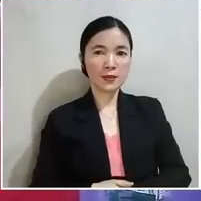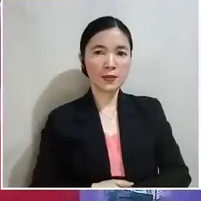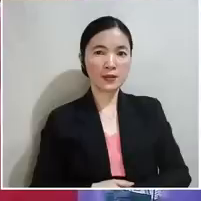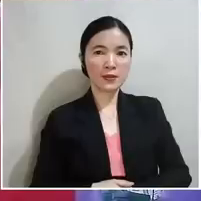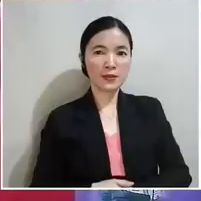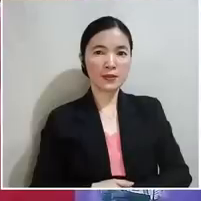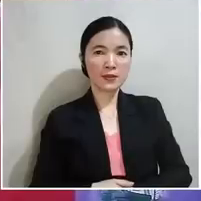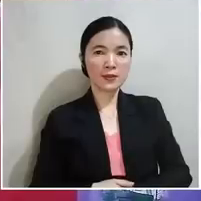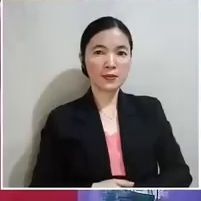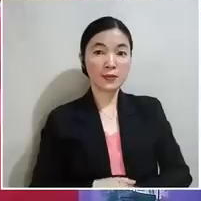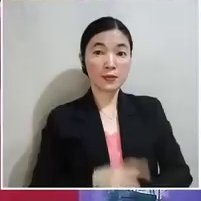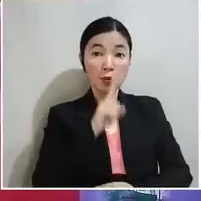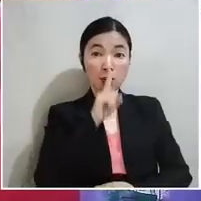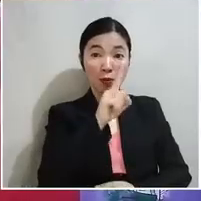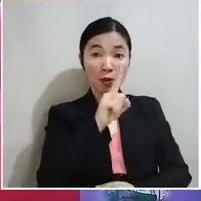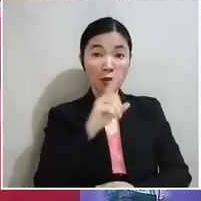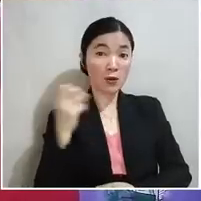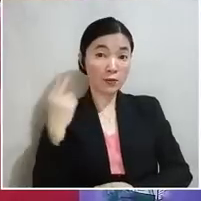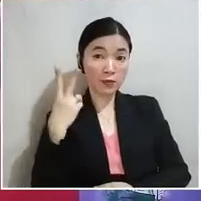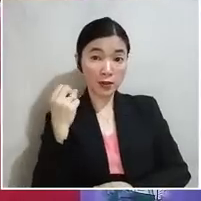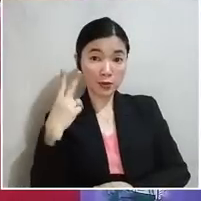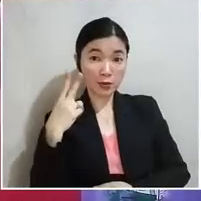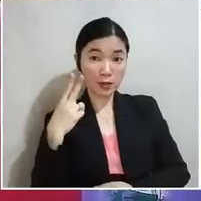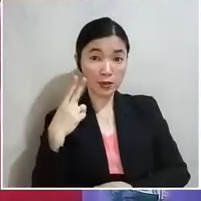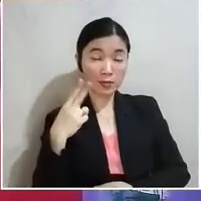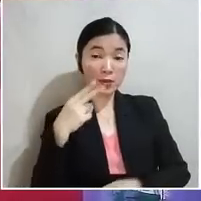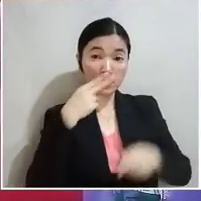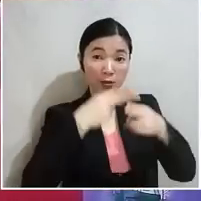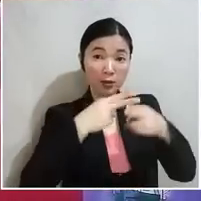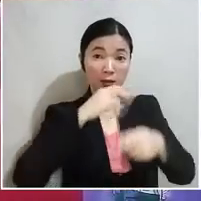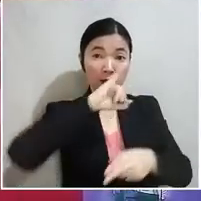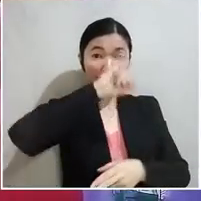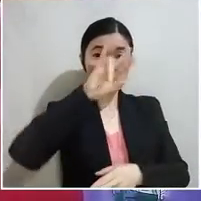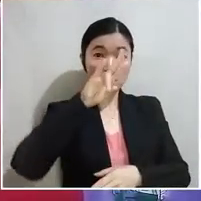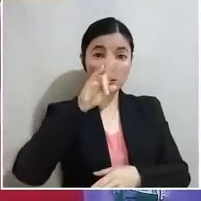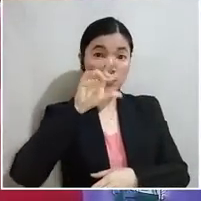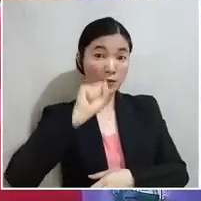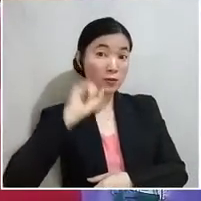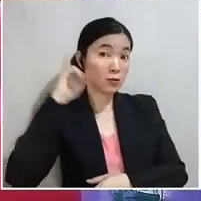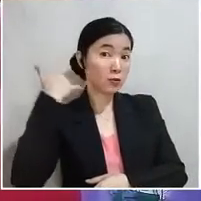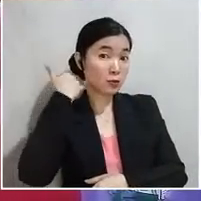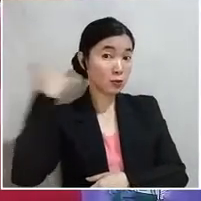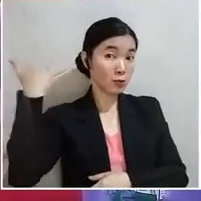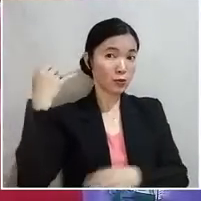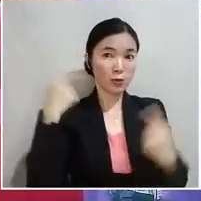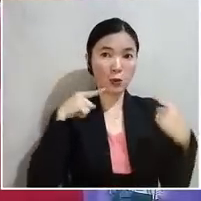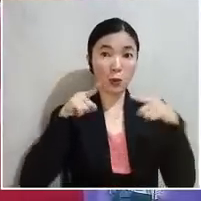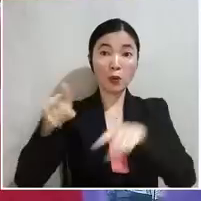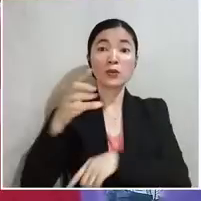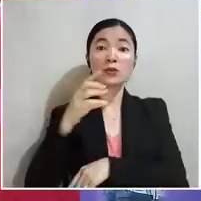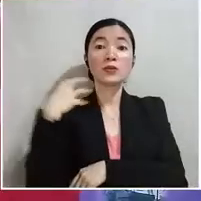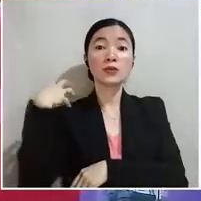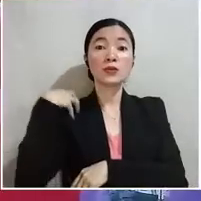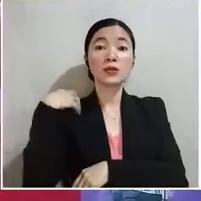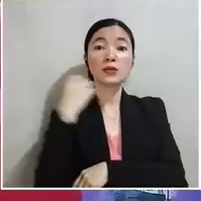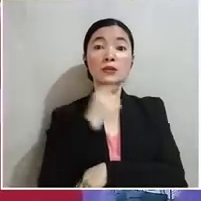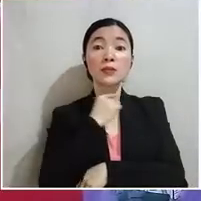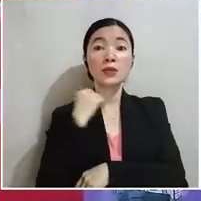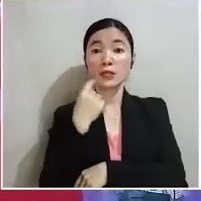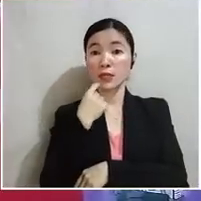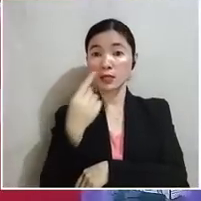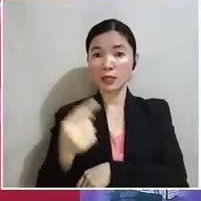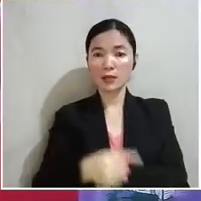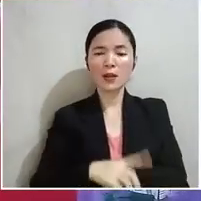One of the 12 who was called Judas Iscariot went to the chief priests and said, "What are